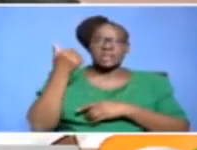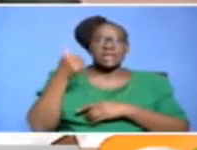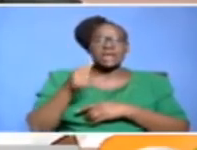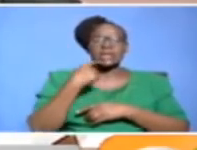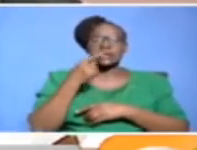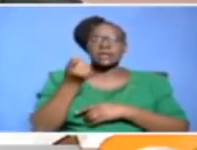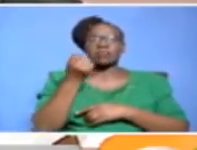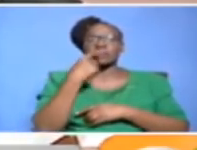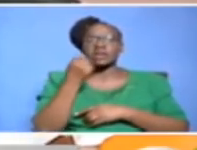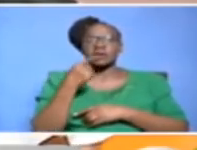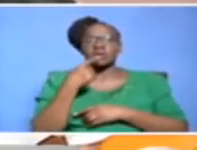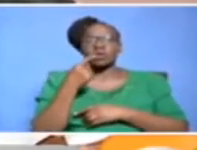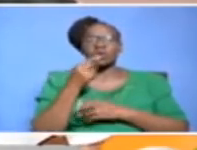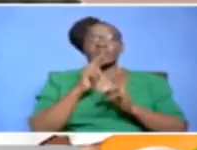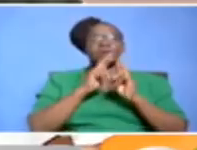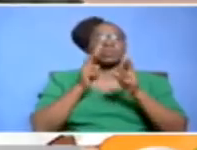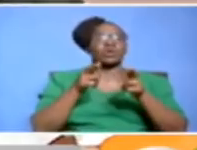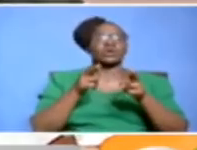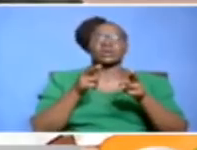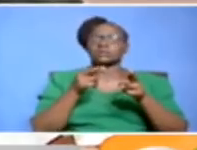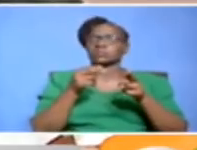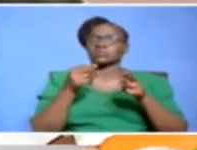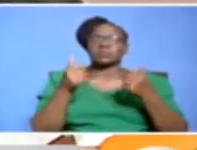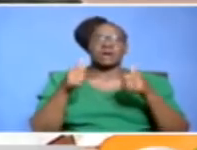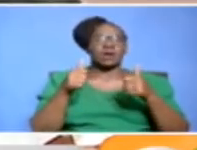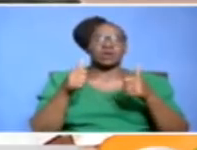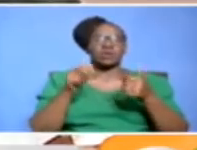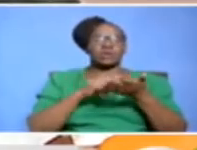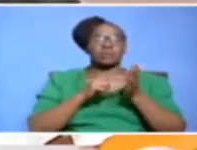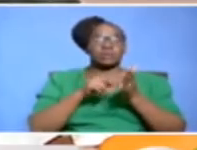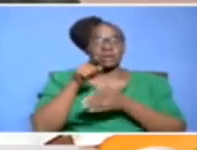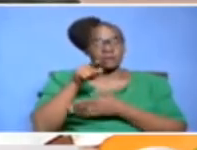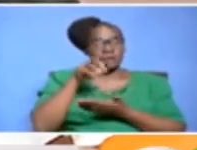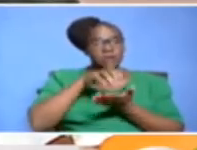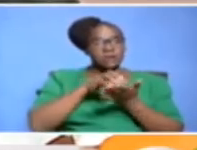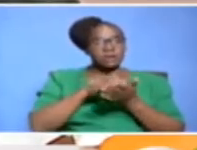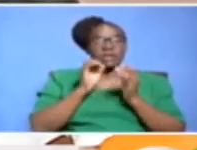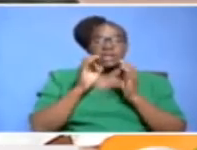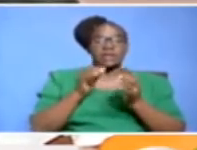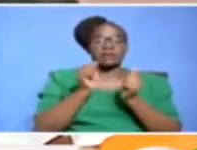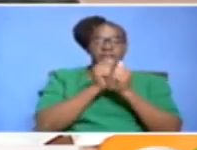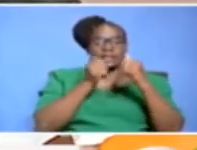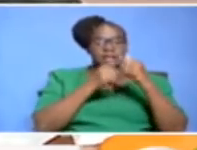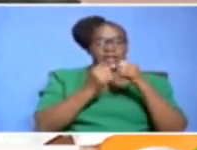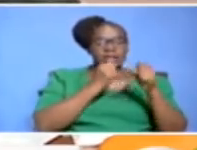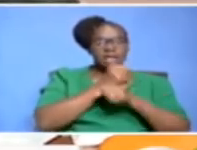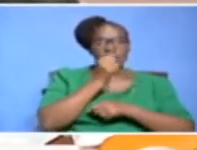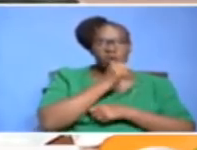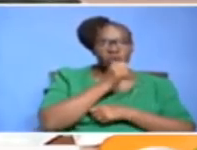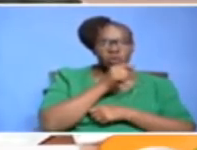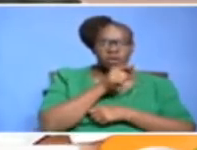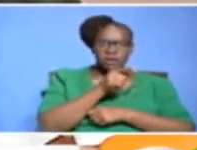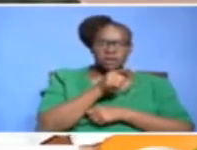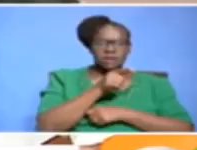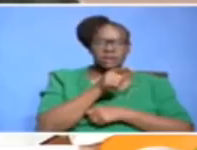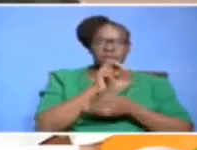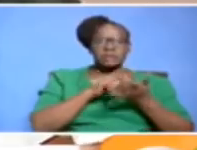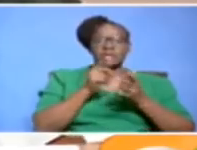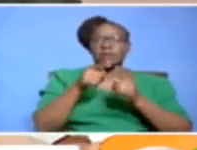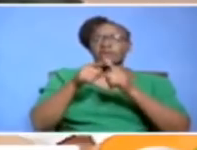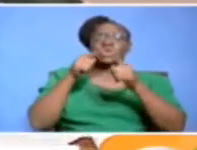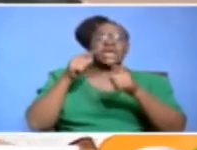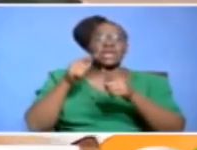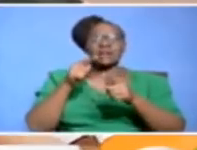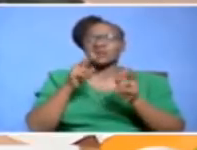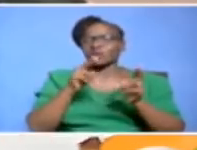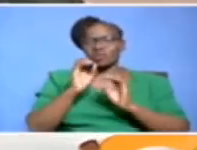medical report. In such an instance, if it's a 16-year, for him to just kill someone, there